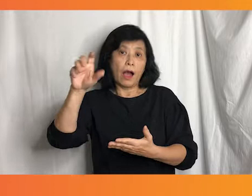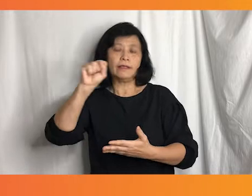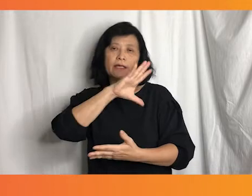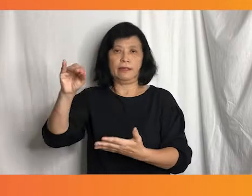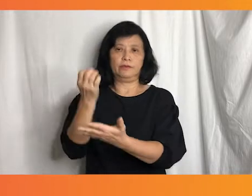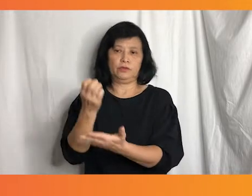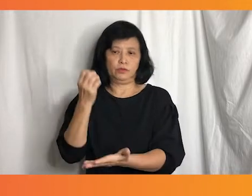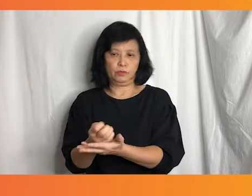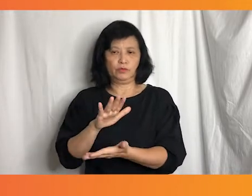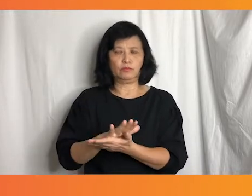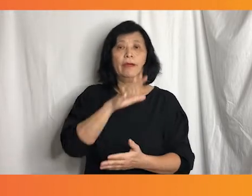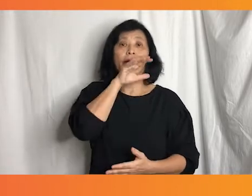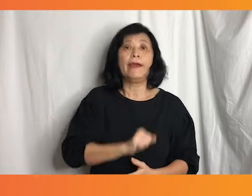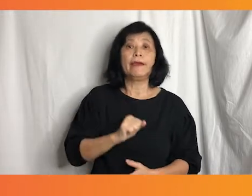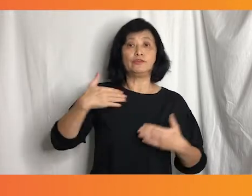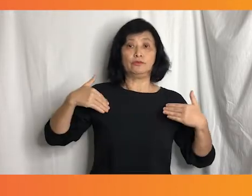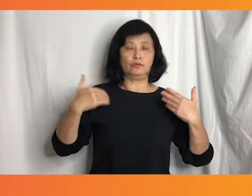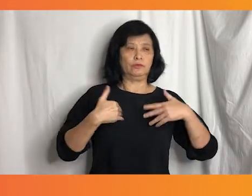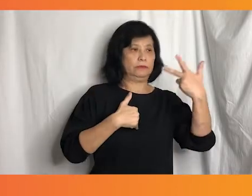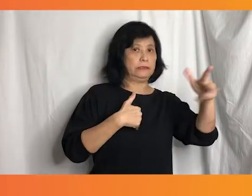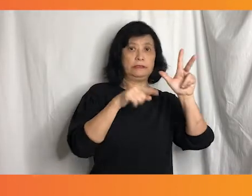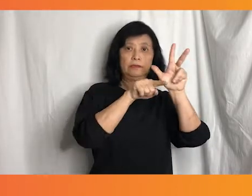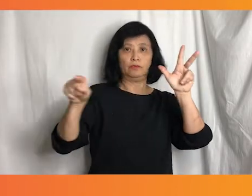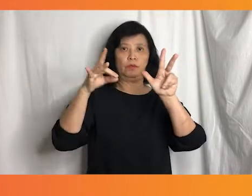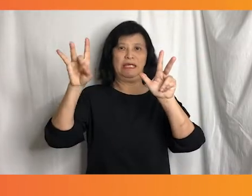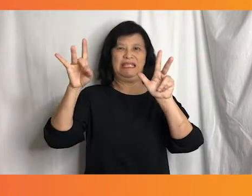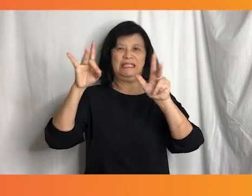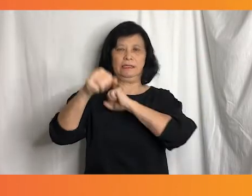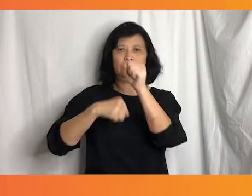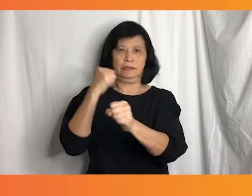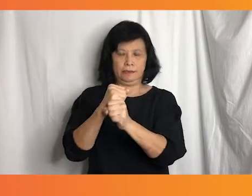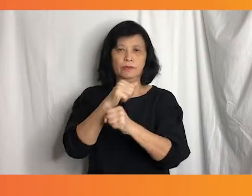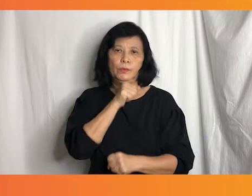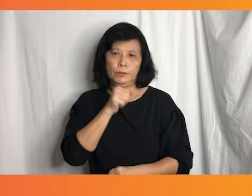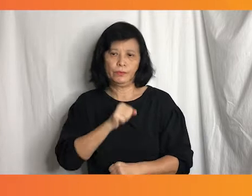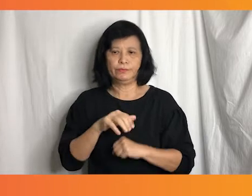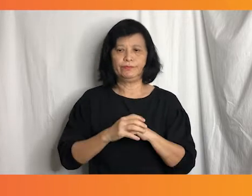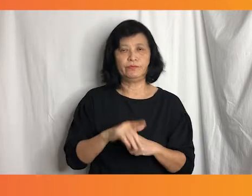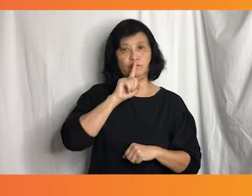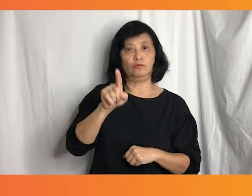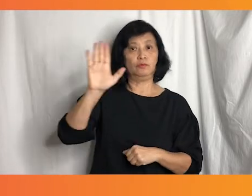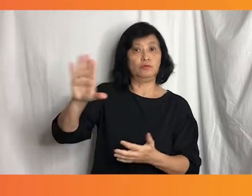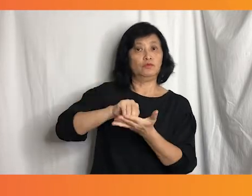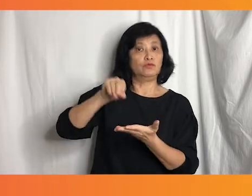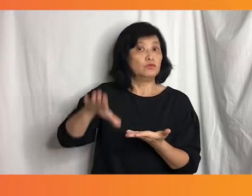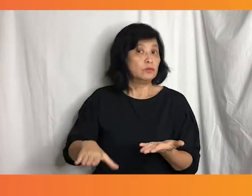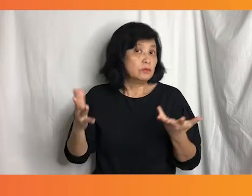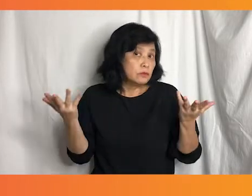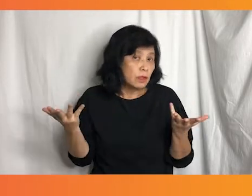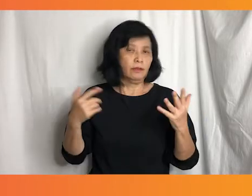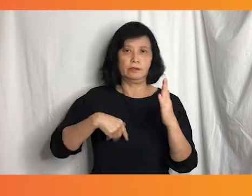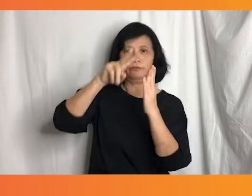and academic education for youth aged between 13 to 18 years old. And basically the